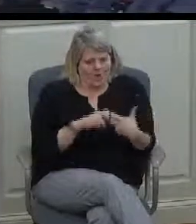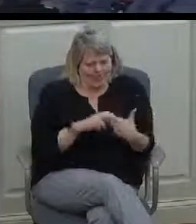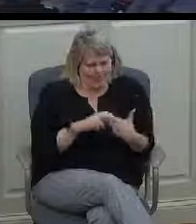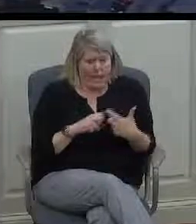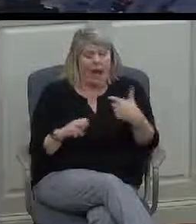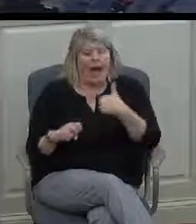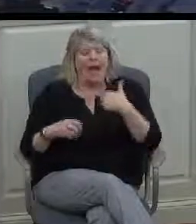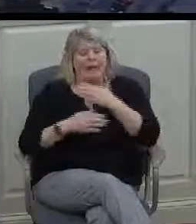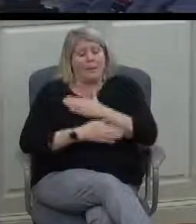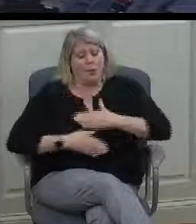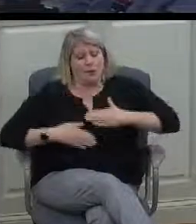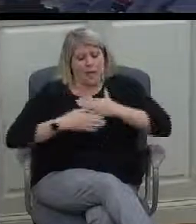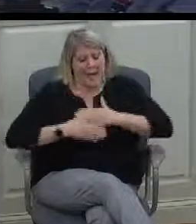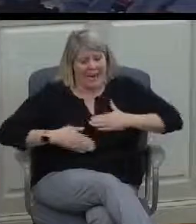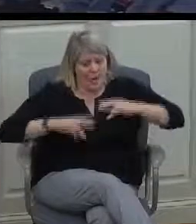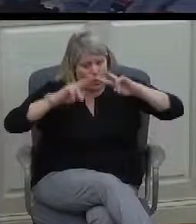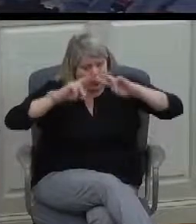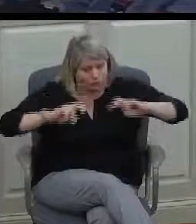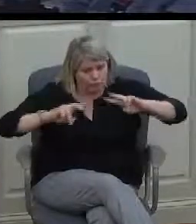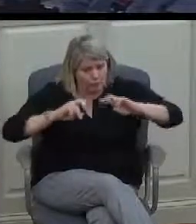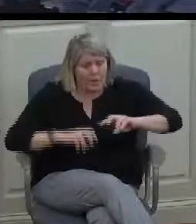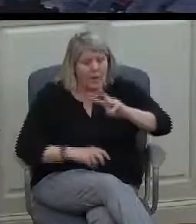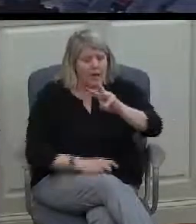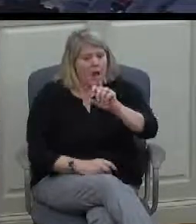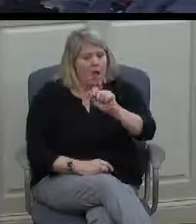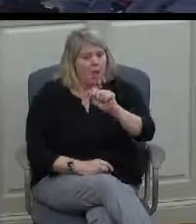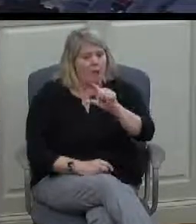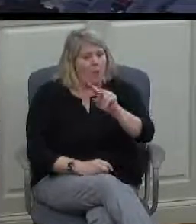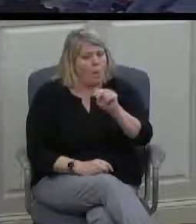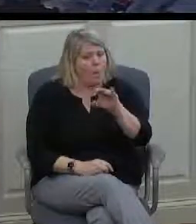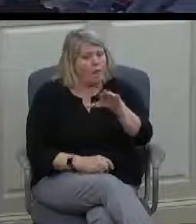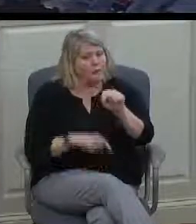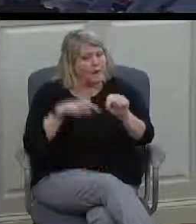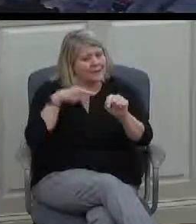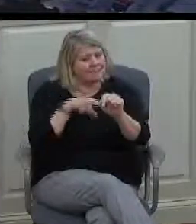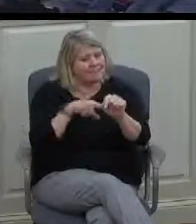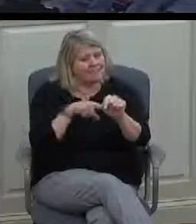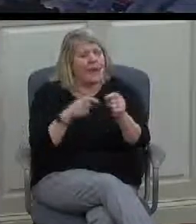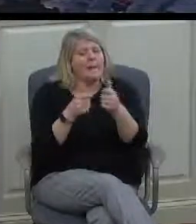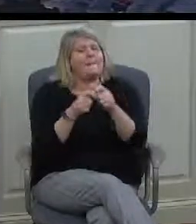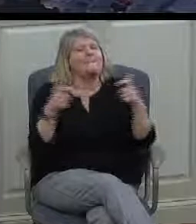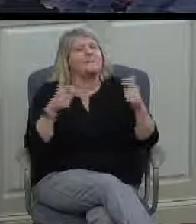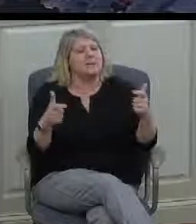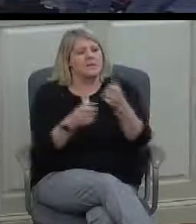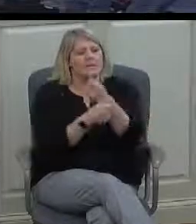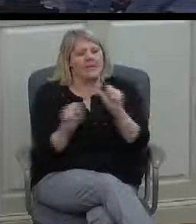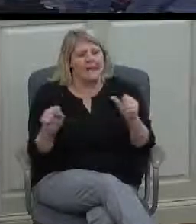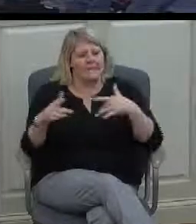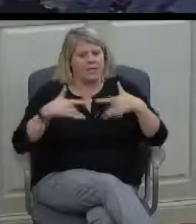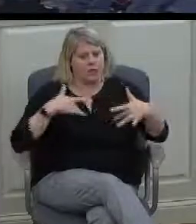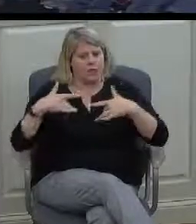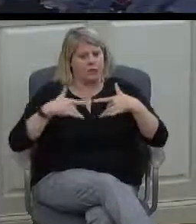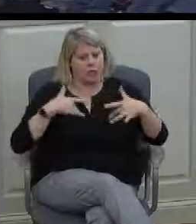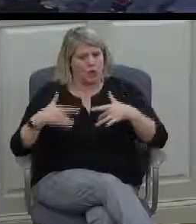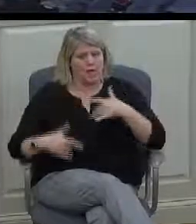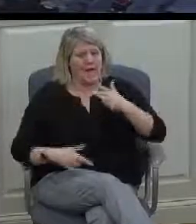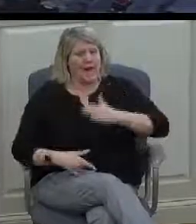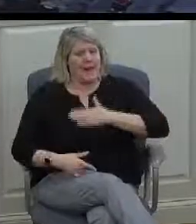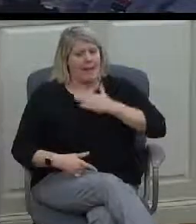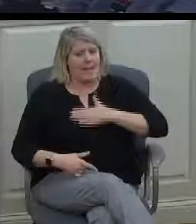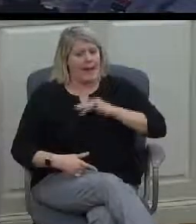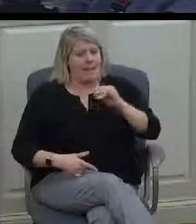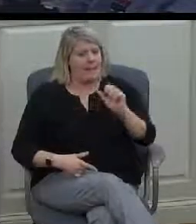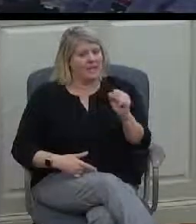Walnut, very big safety concern. I'm glad Josh talked to the property owners, because